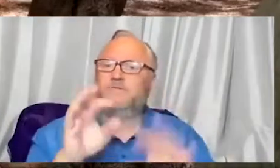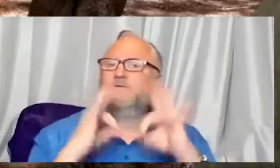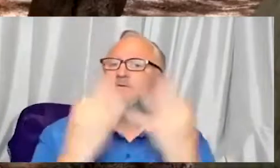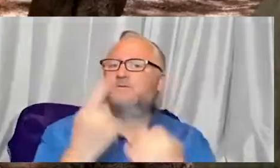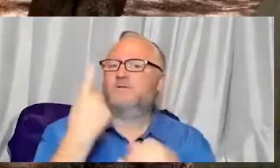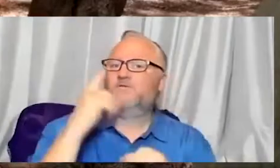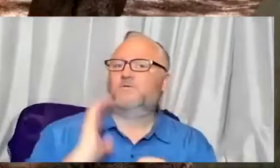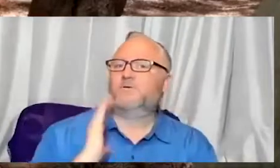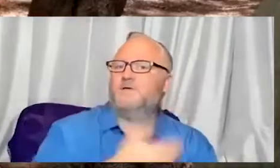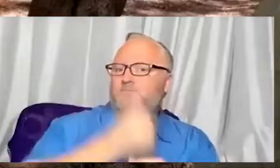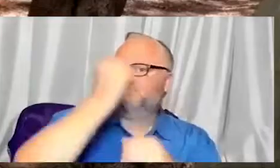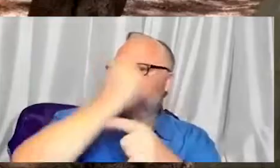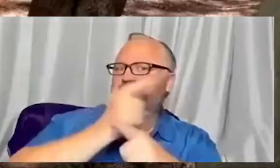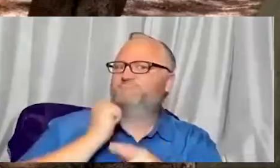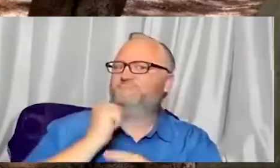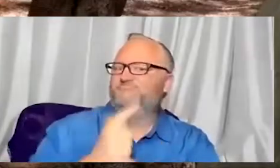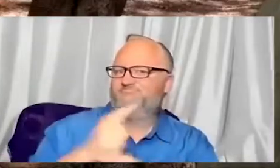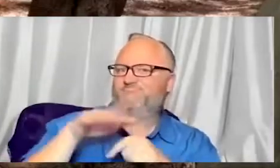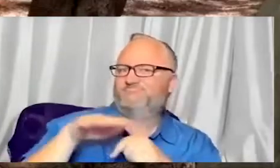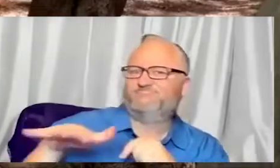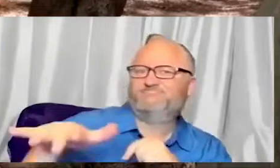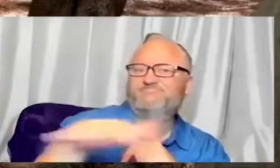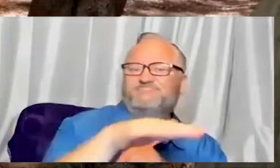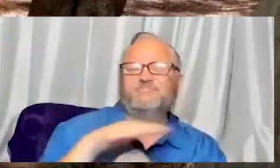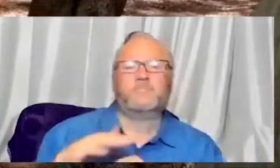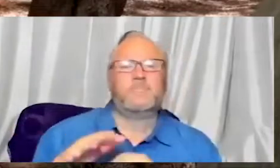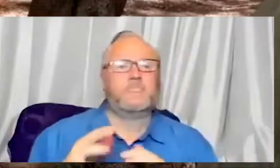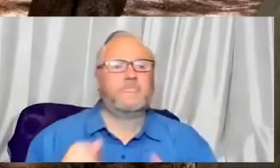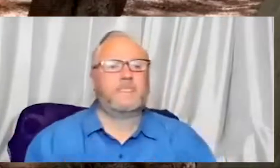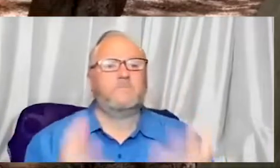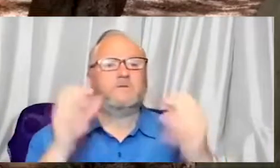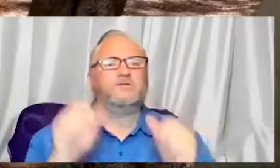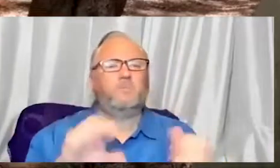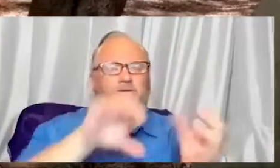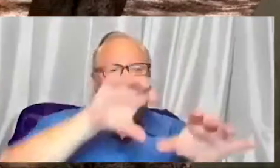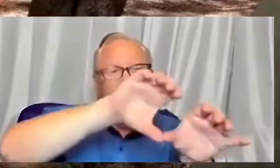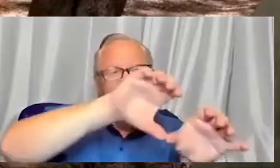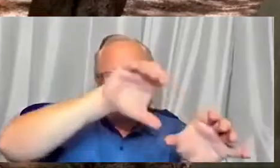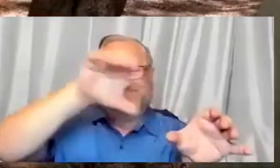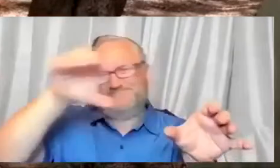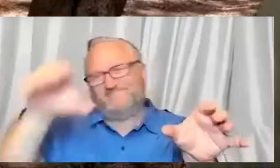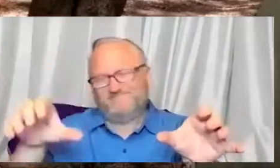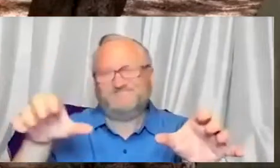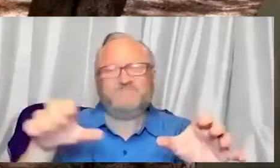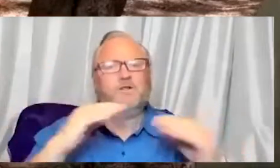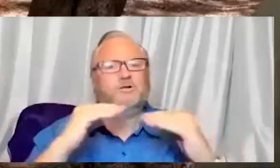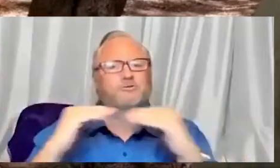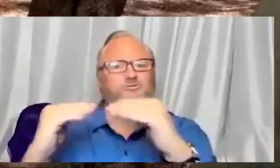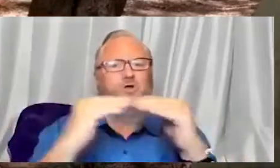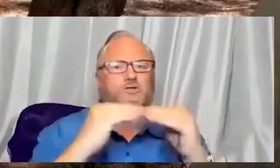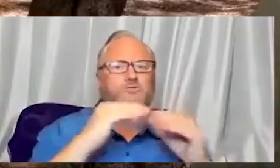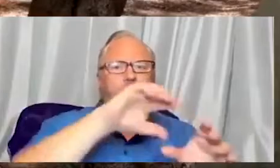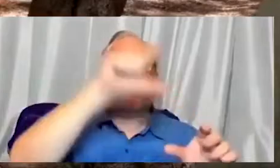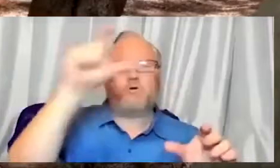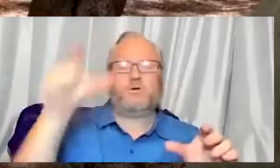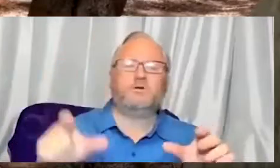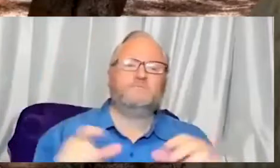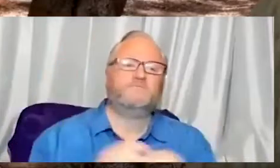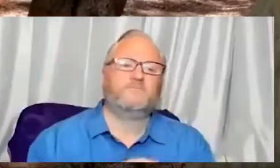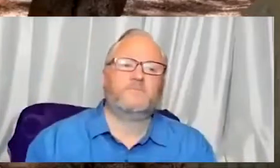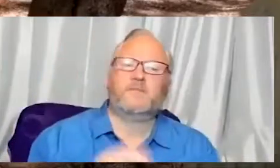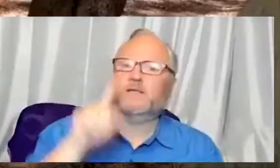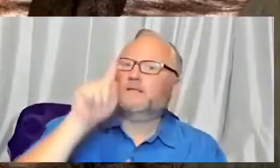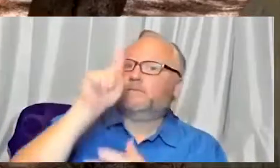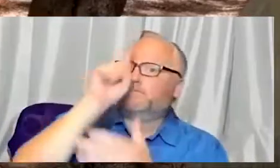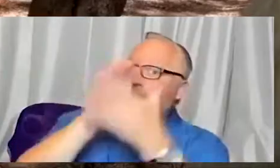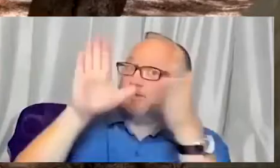siblings? How far can we bend the arc of justice? Theists and atheists, sums and